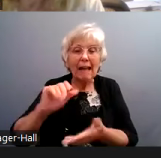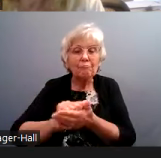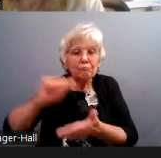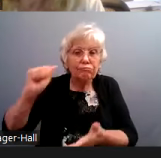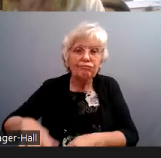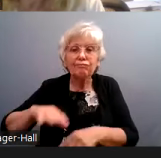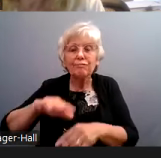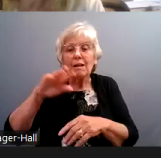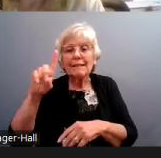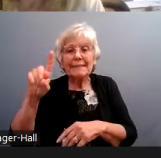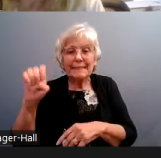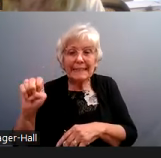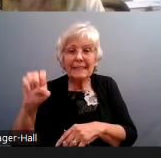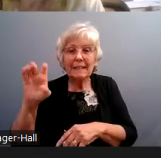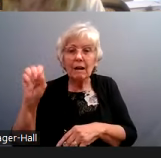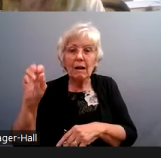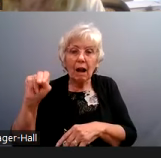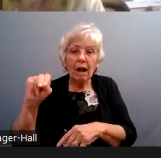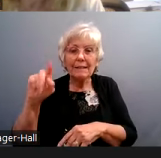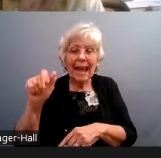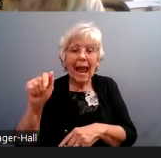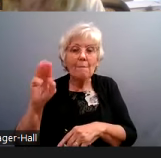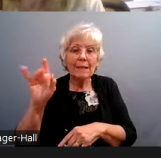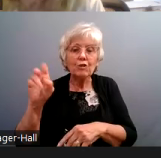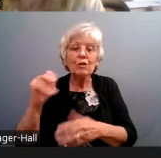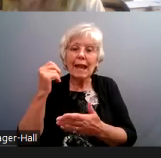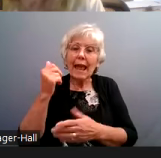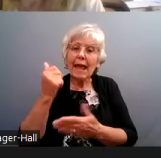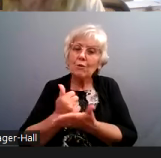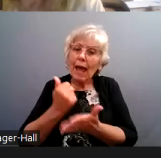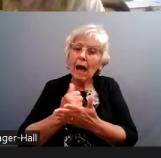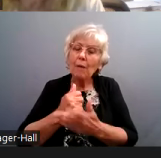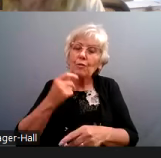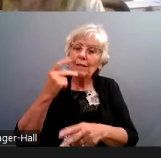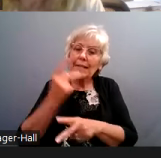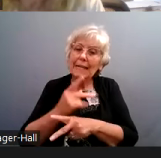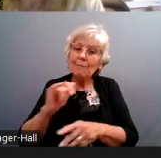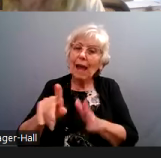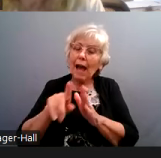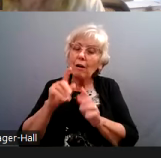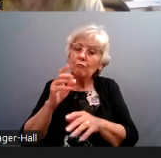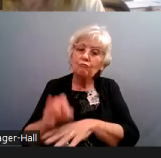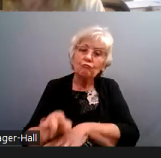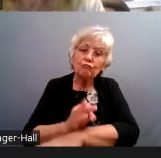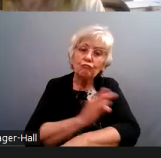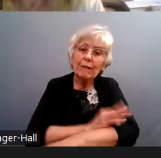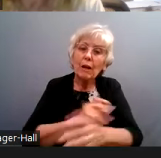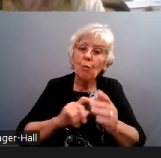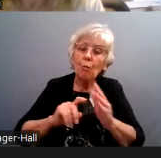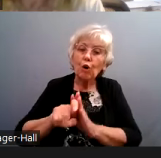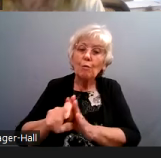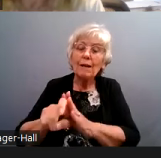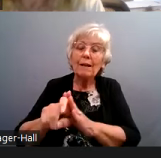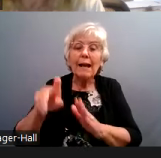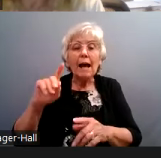that will help them keep the ringworm isolated and contained in their home.